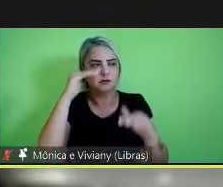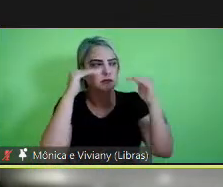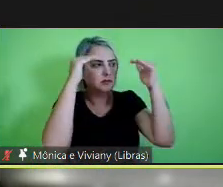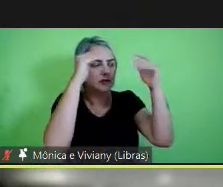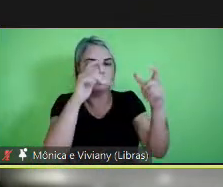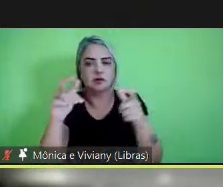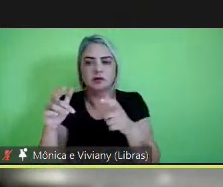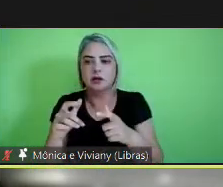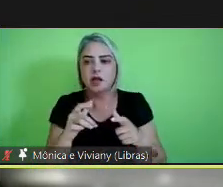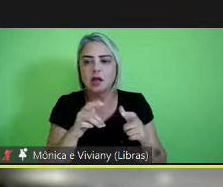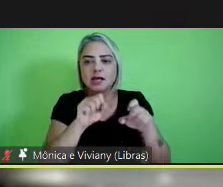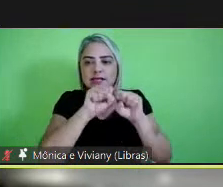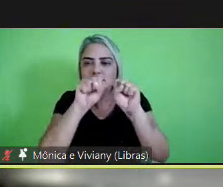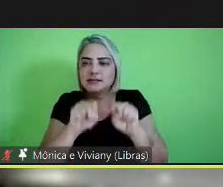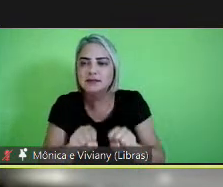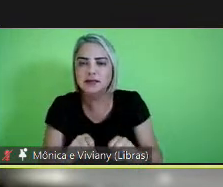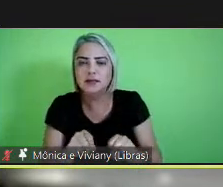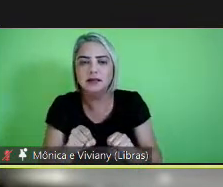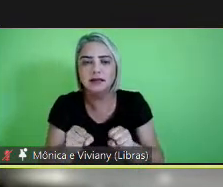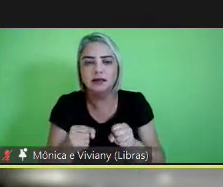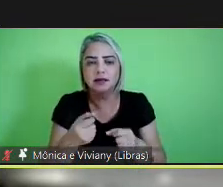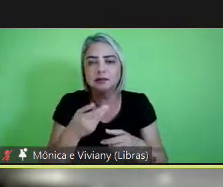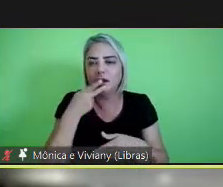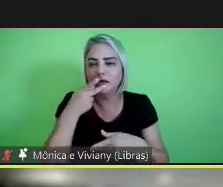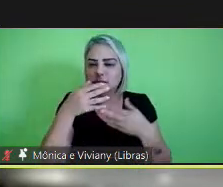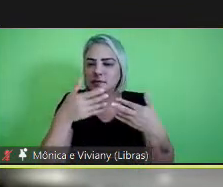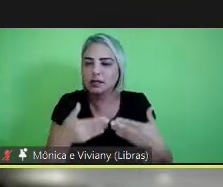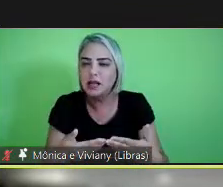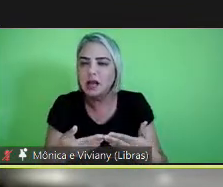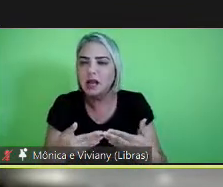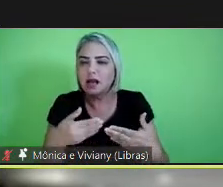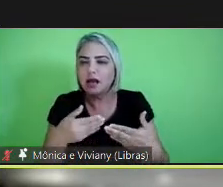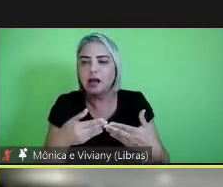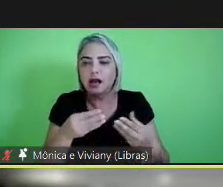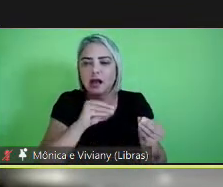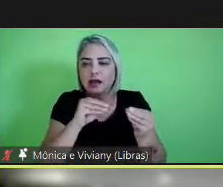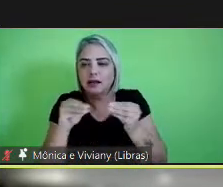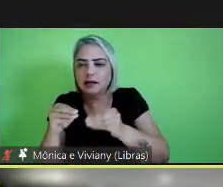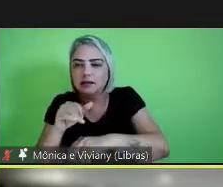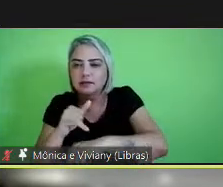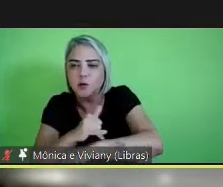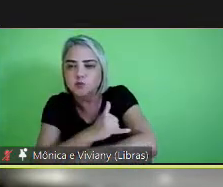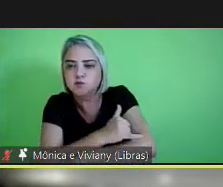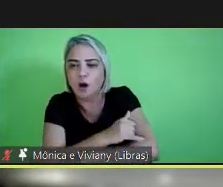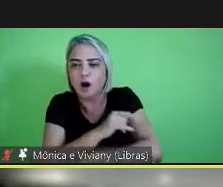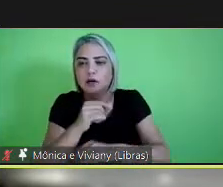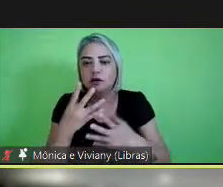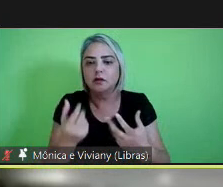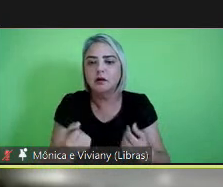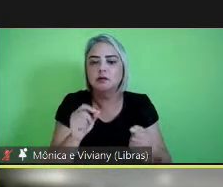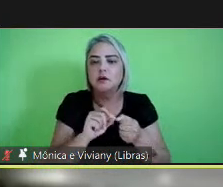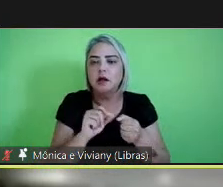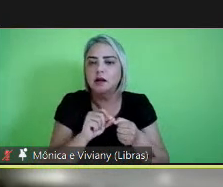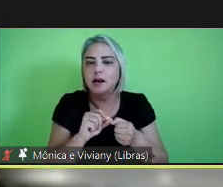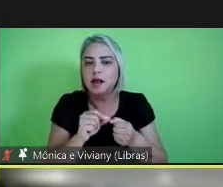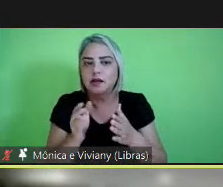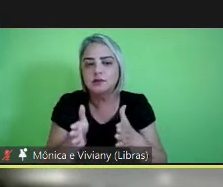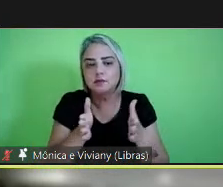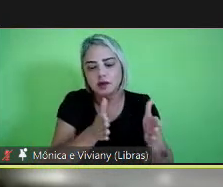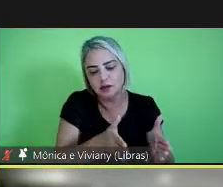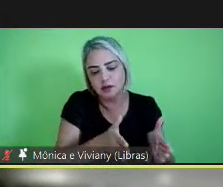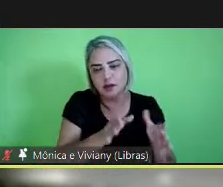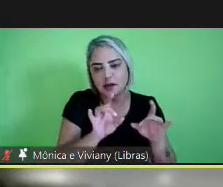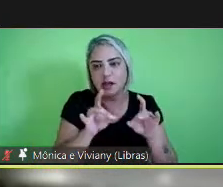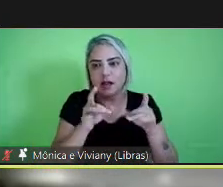to address the drivers of obesity. And then Emma's going to talk from a more local place-based perspective about the experience